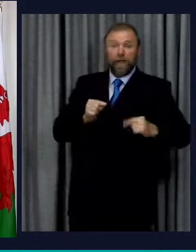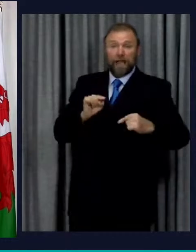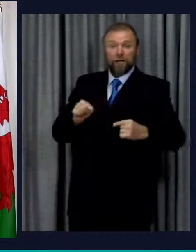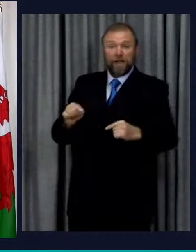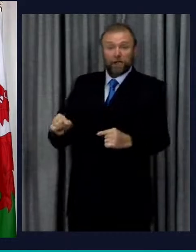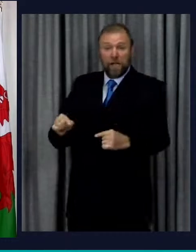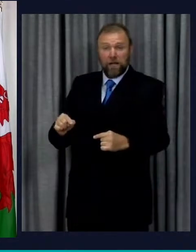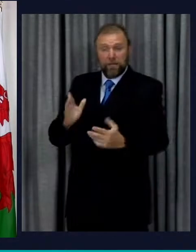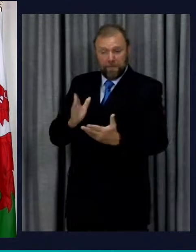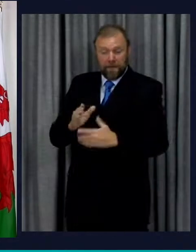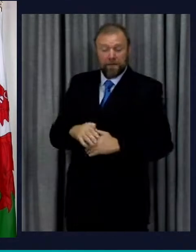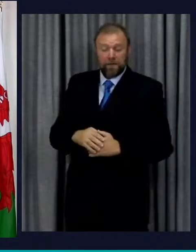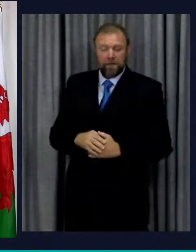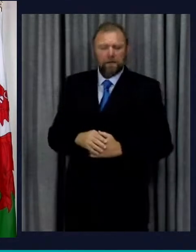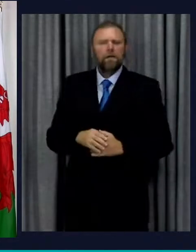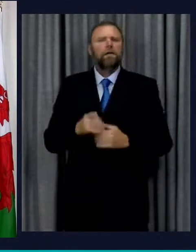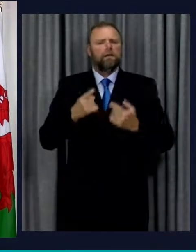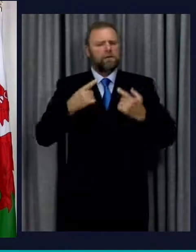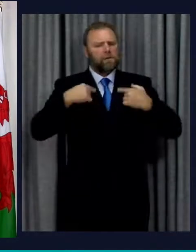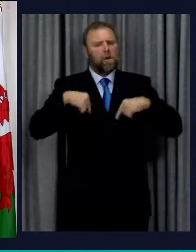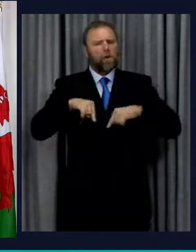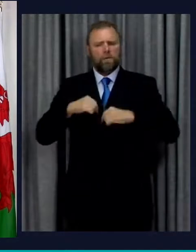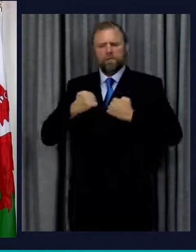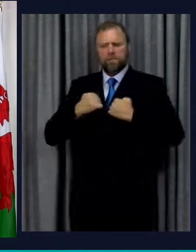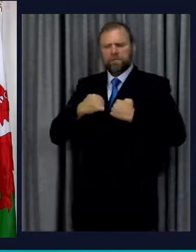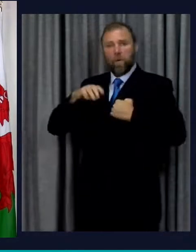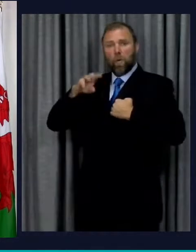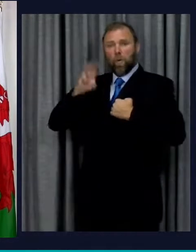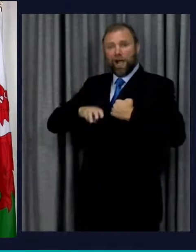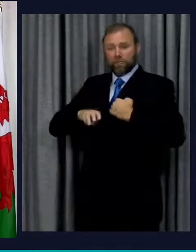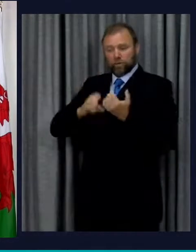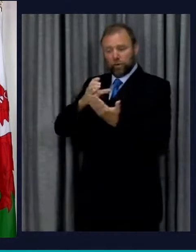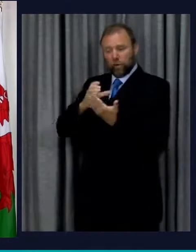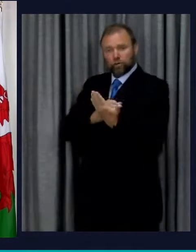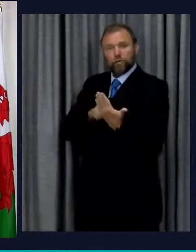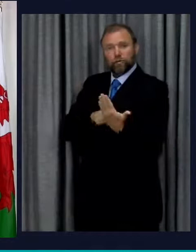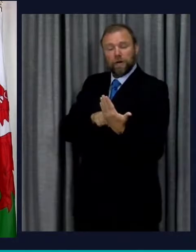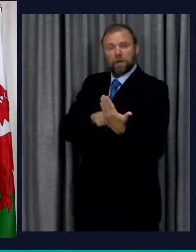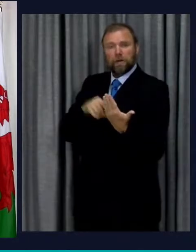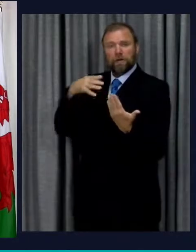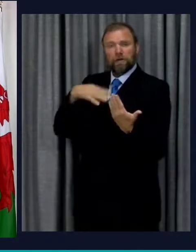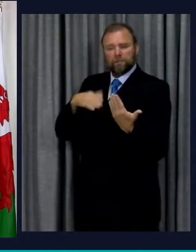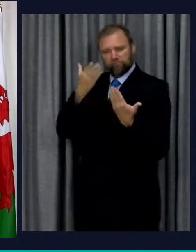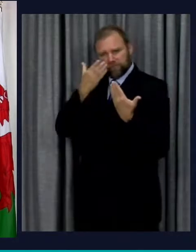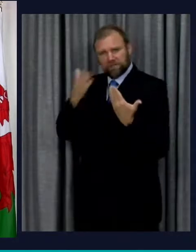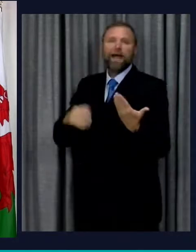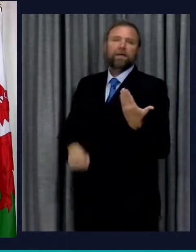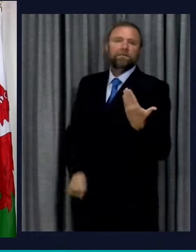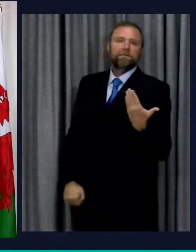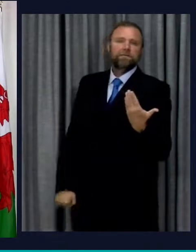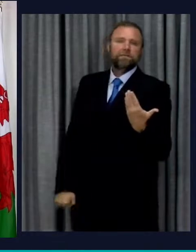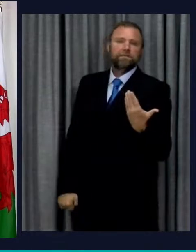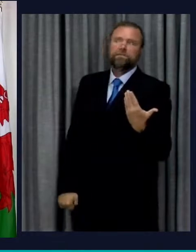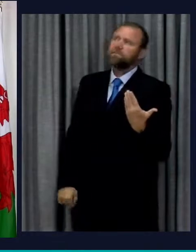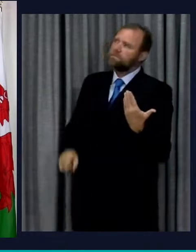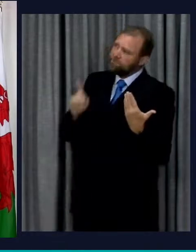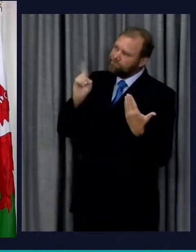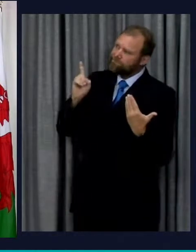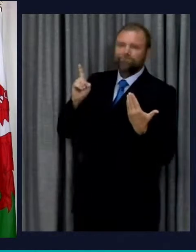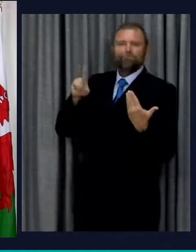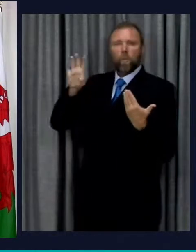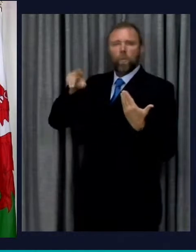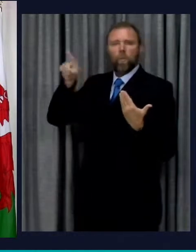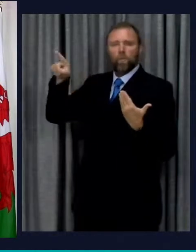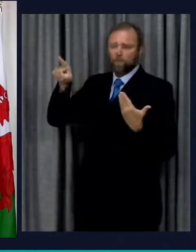of the Constitution, what we really need is we need some respect for the choices that the people of Wales have made in 2